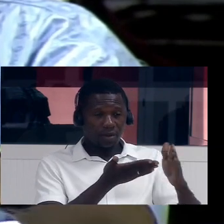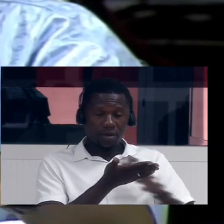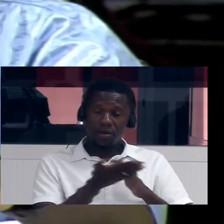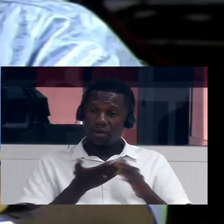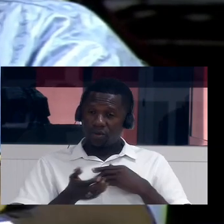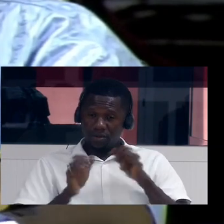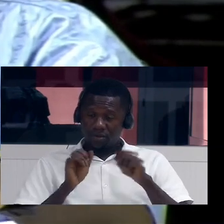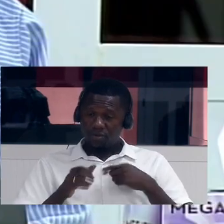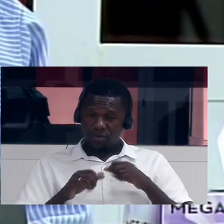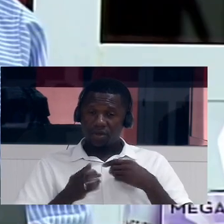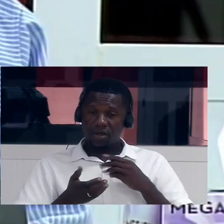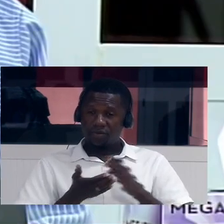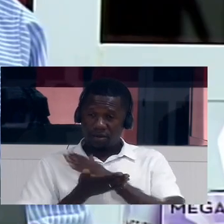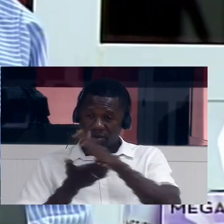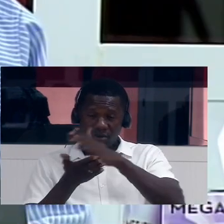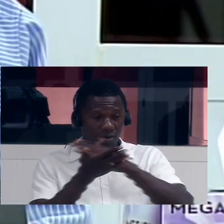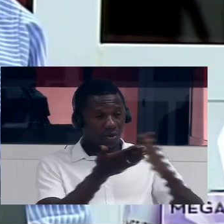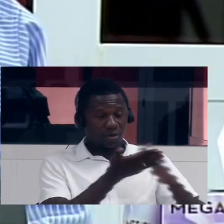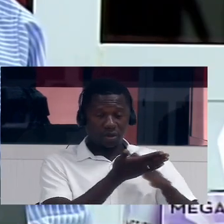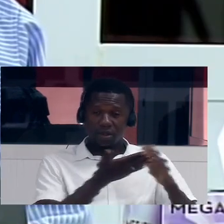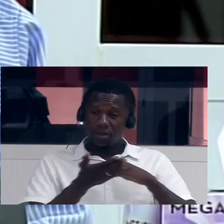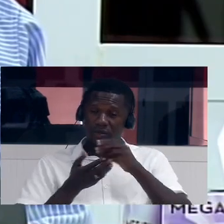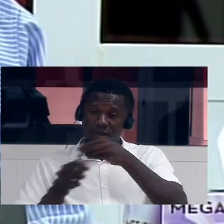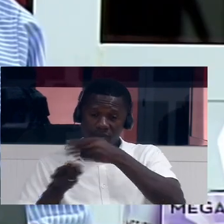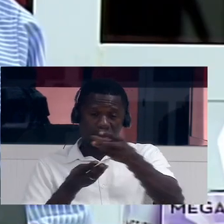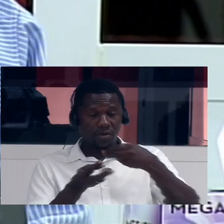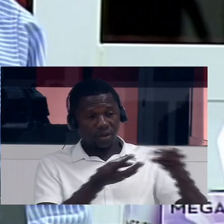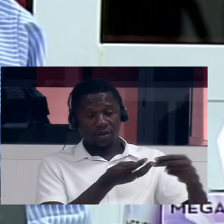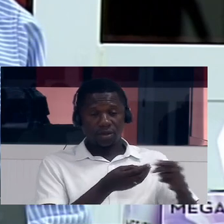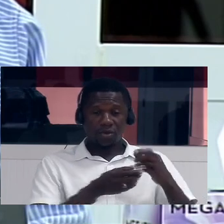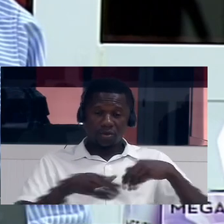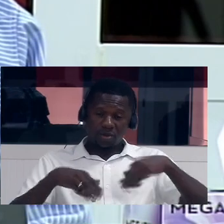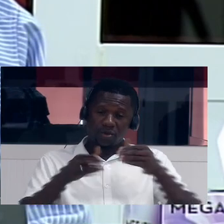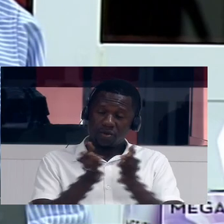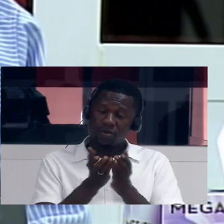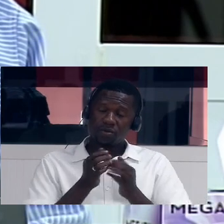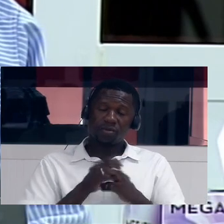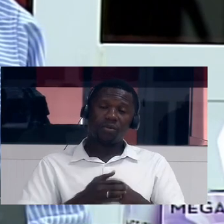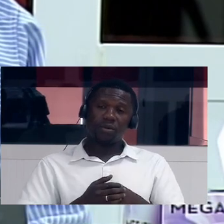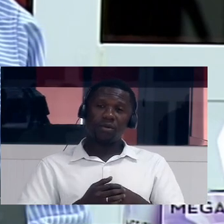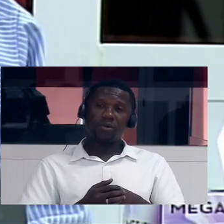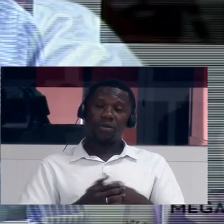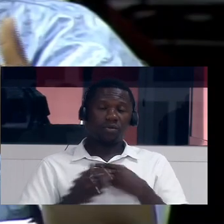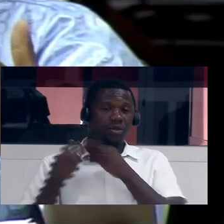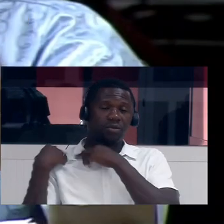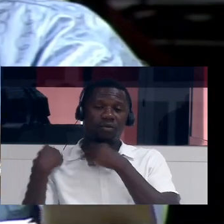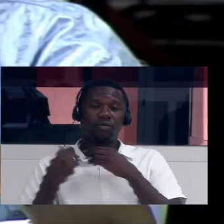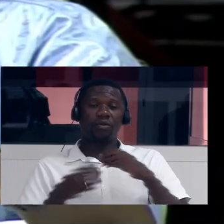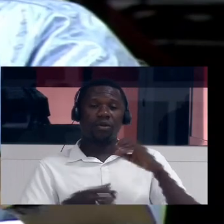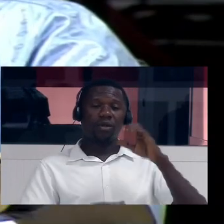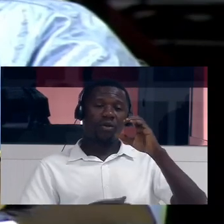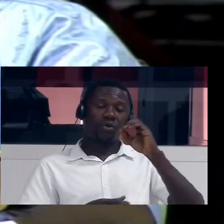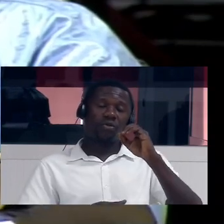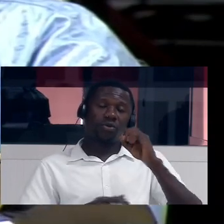the units relevant? That again would have been the responsibility of the Commissioner Operations. What do